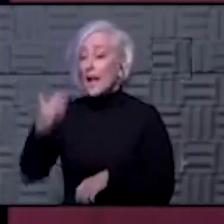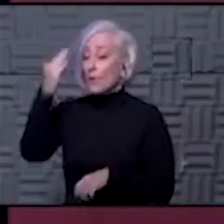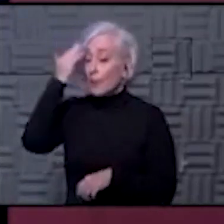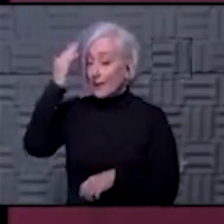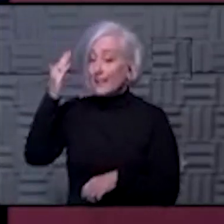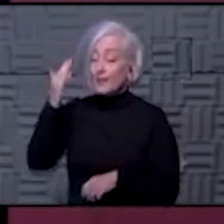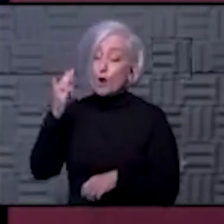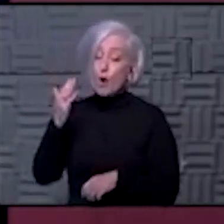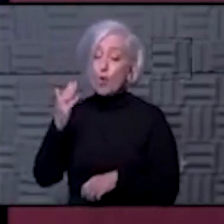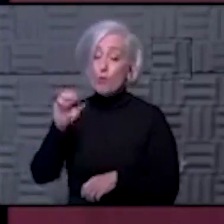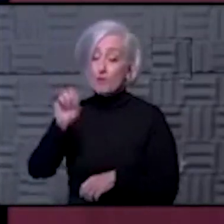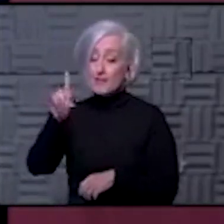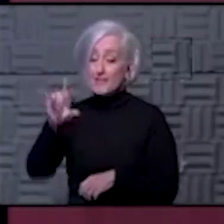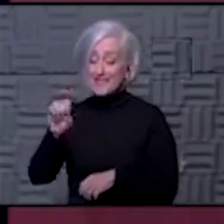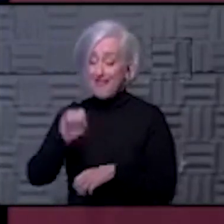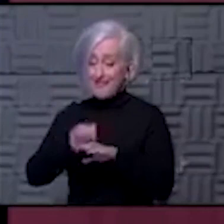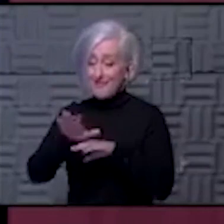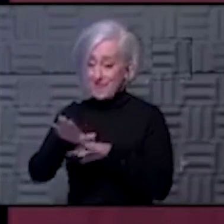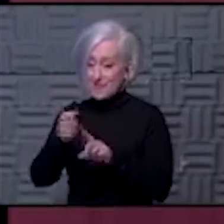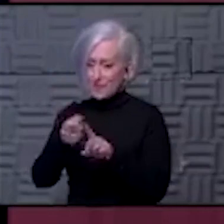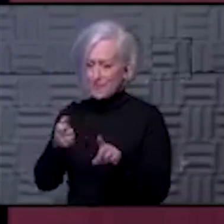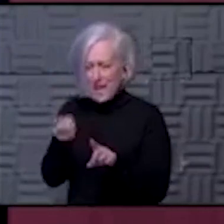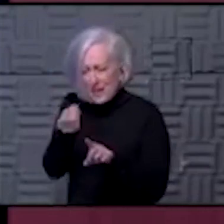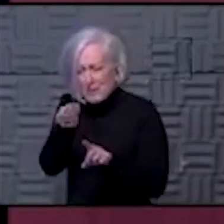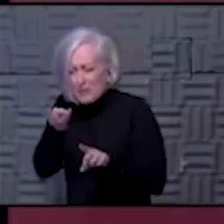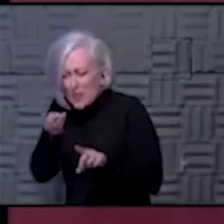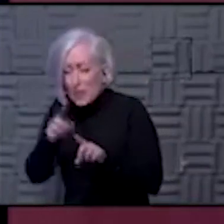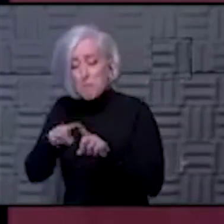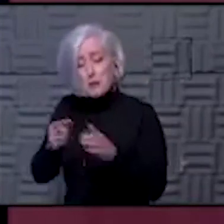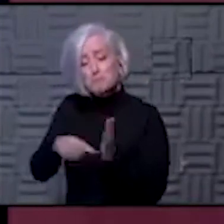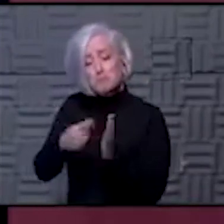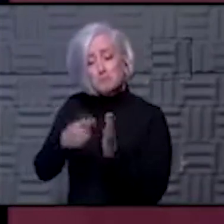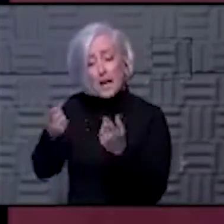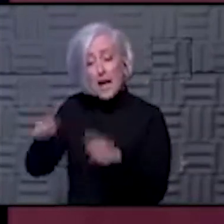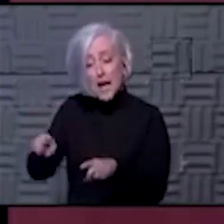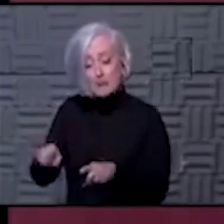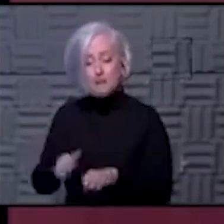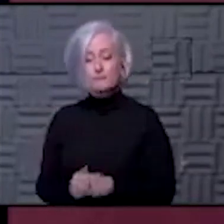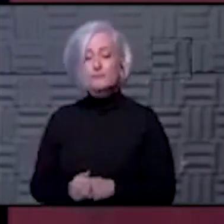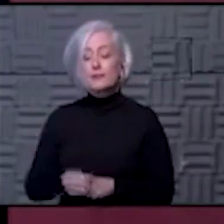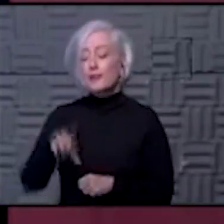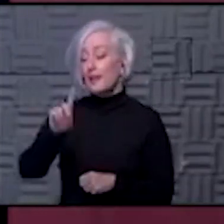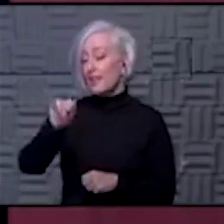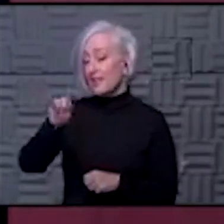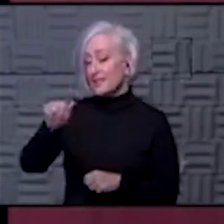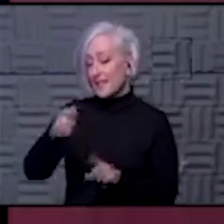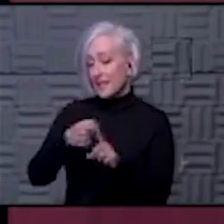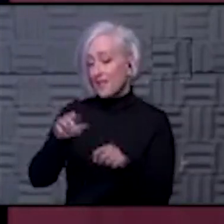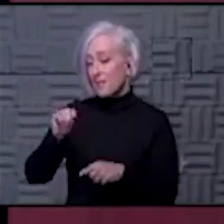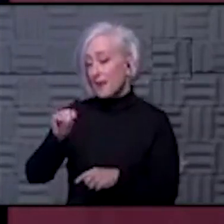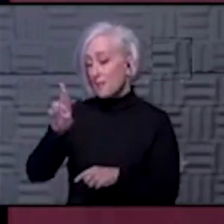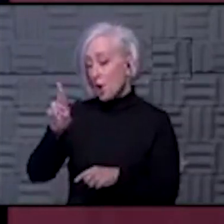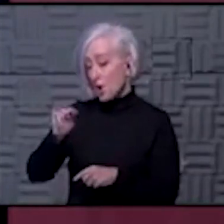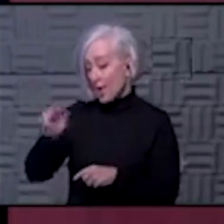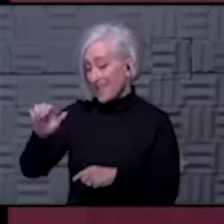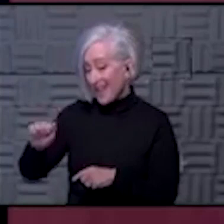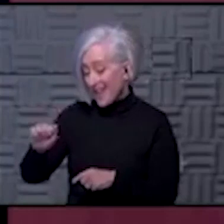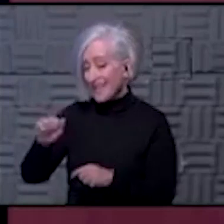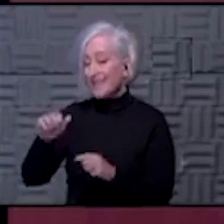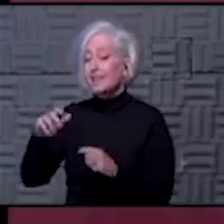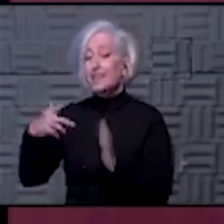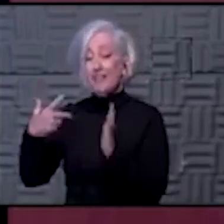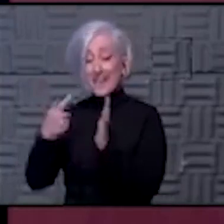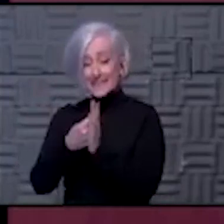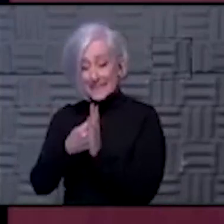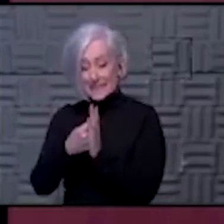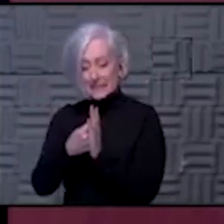and there are few, but they do occur. So far, the data that we're hearing about on the mRNA vaccine shows very few side effects, which